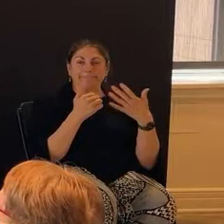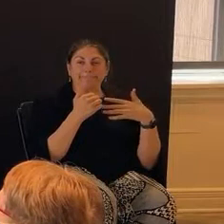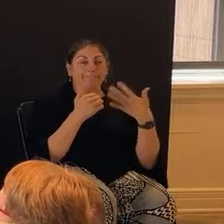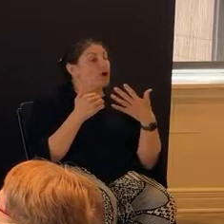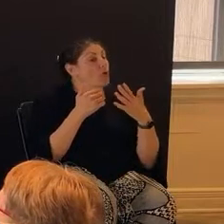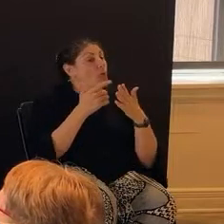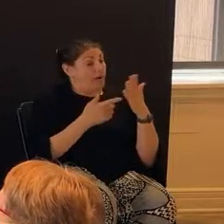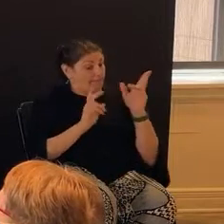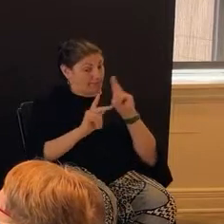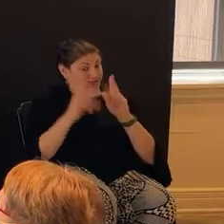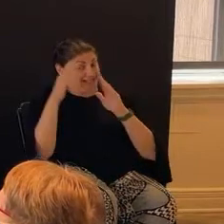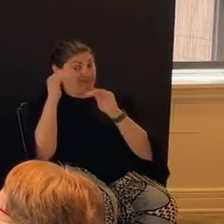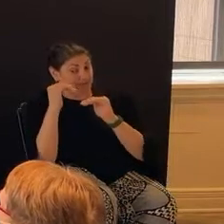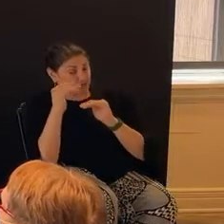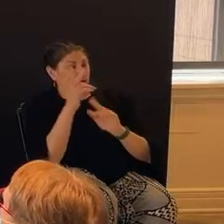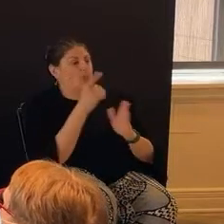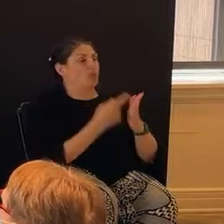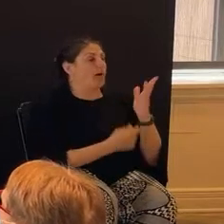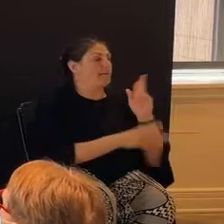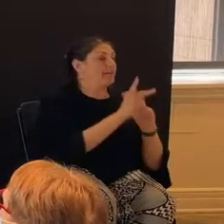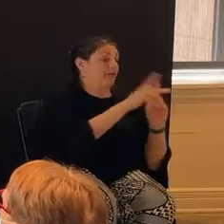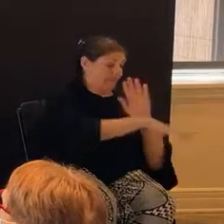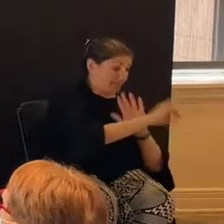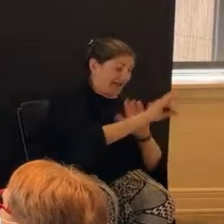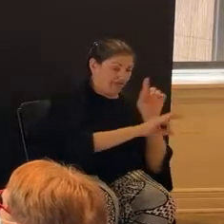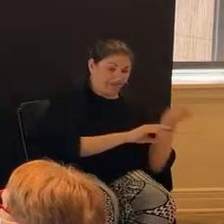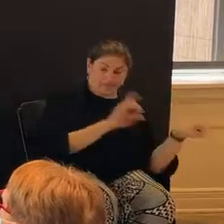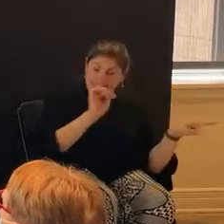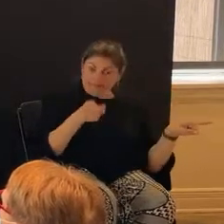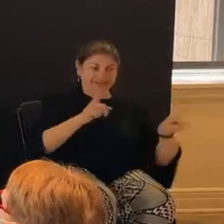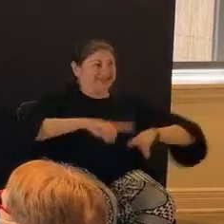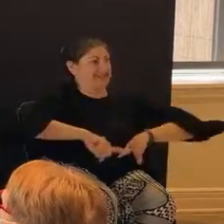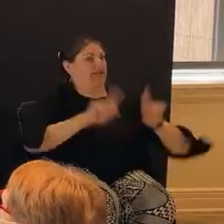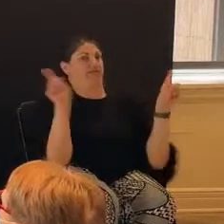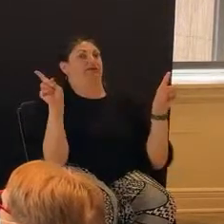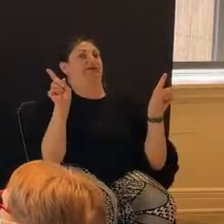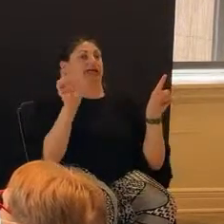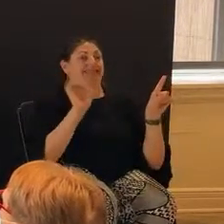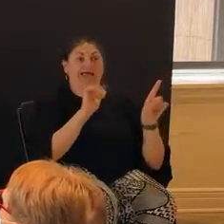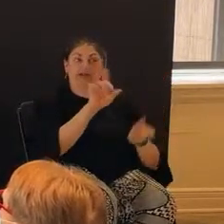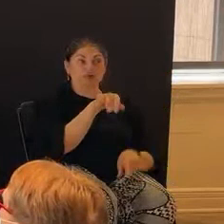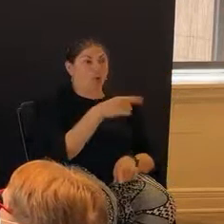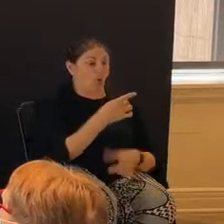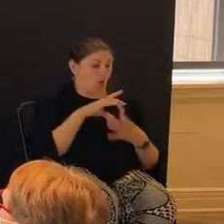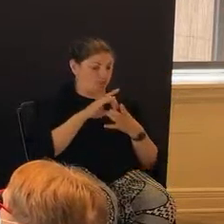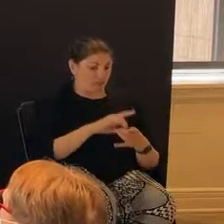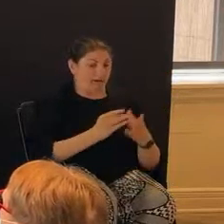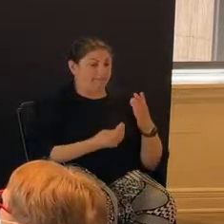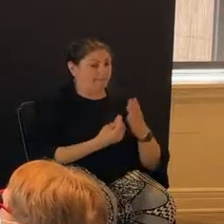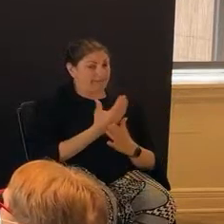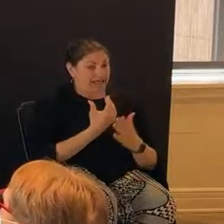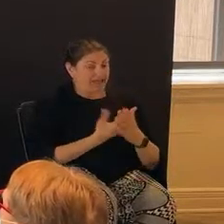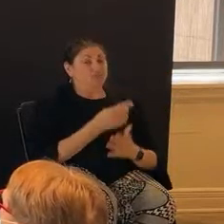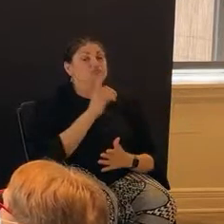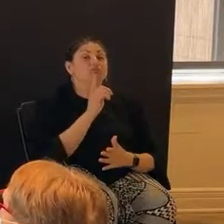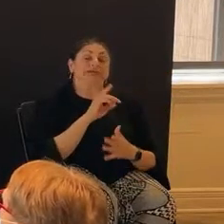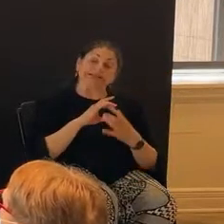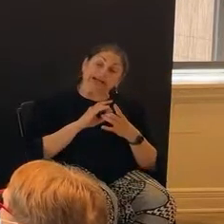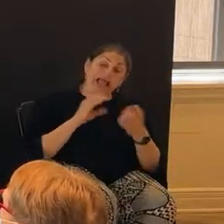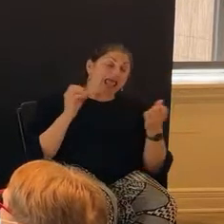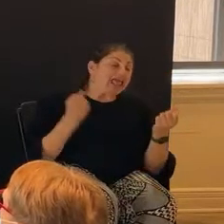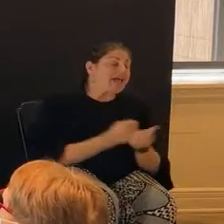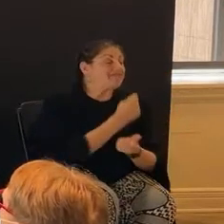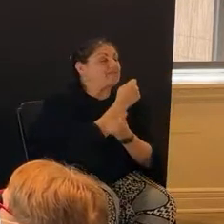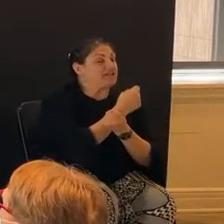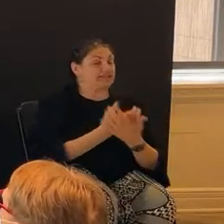people expected and what they found was very different. And that wasn't just with plants, it was with everything. I mean, this is a picture